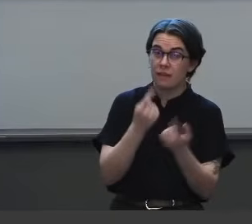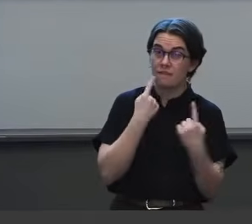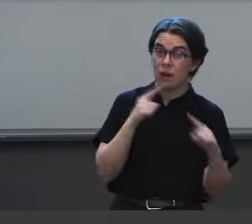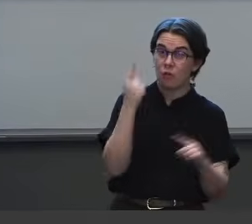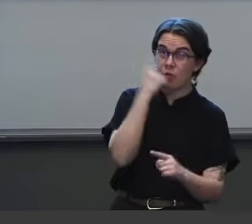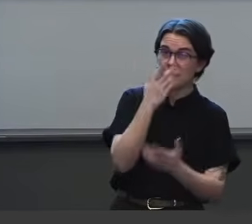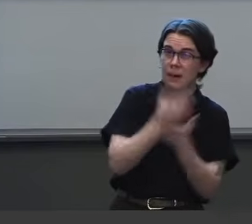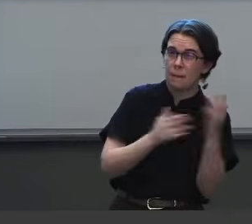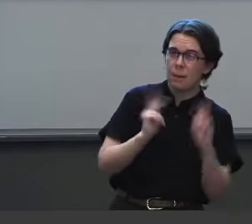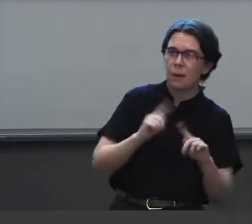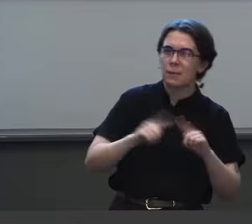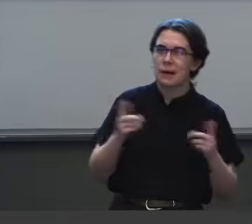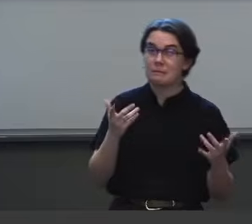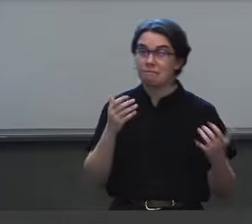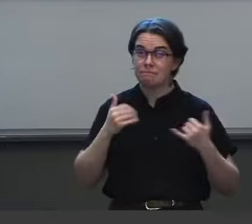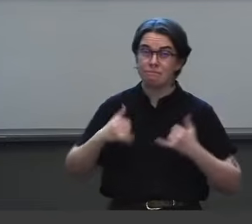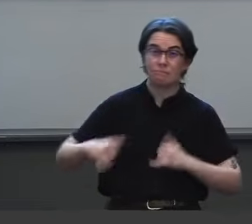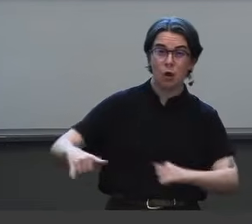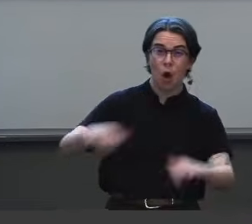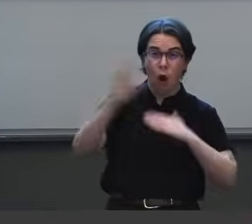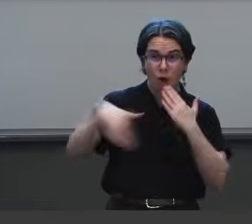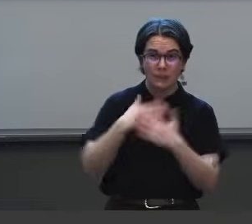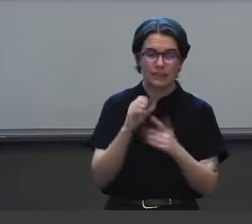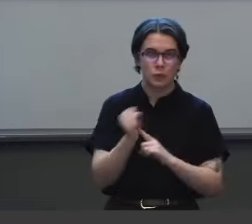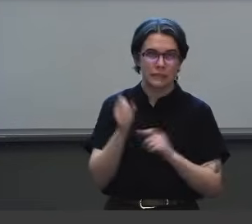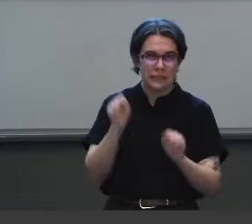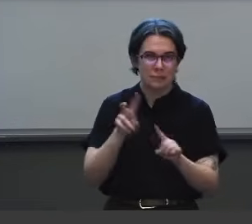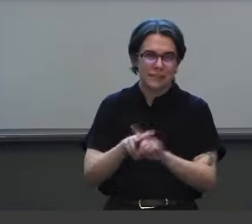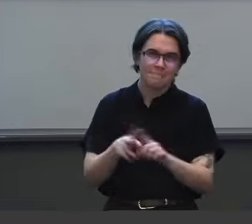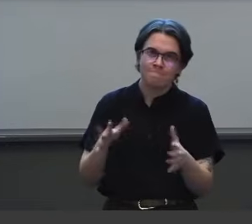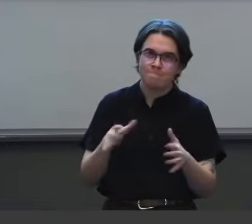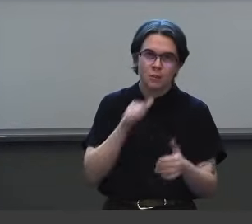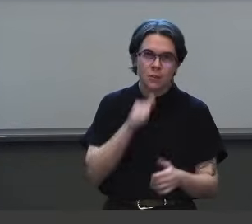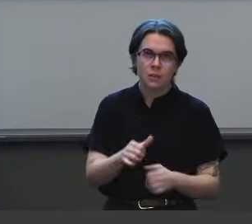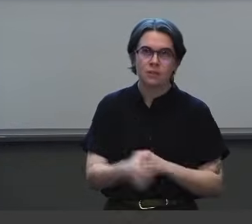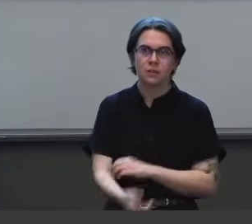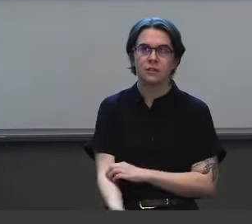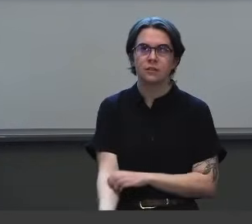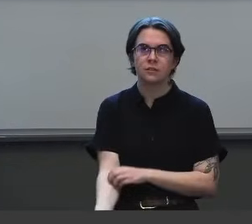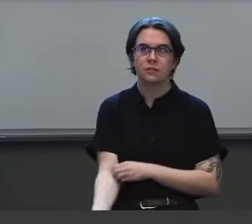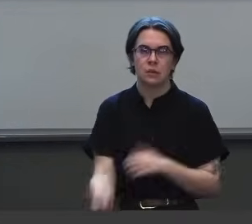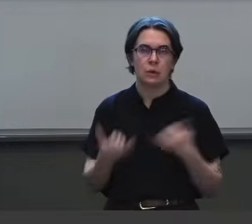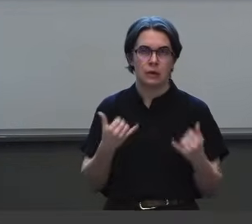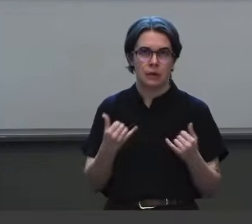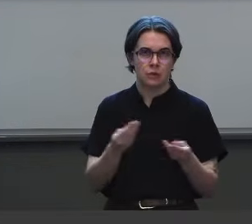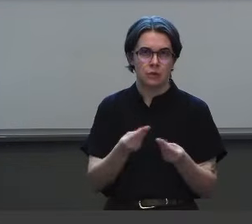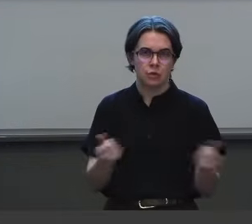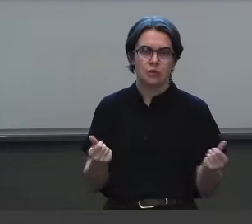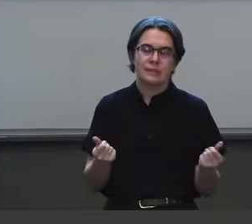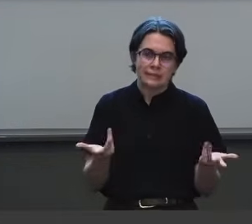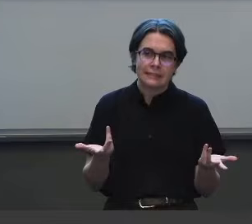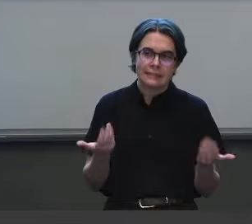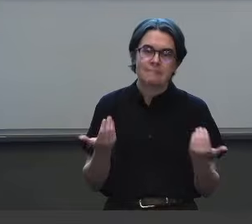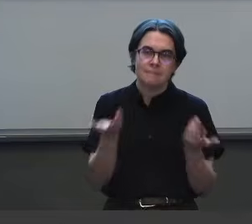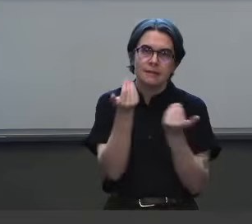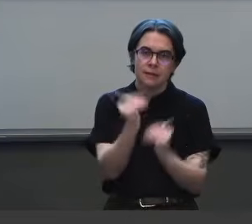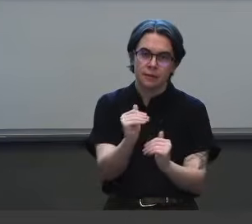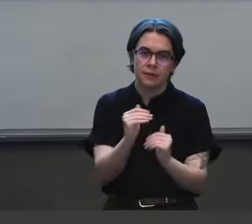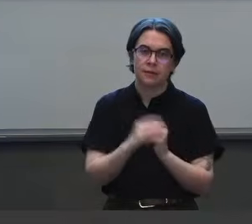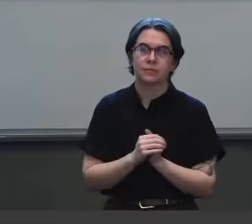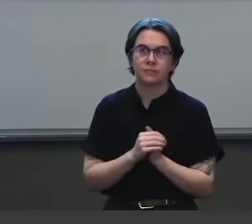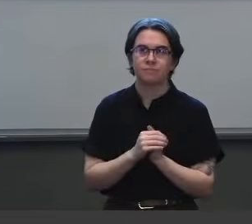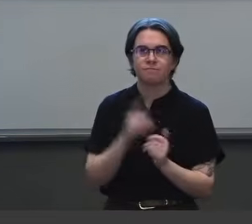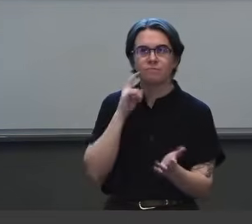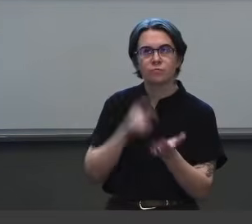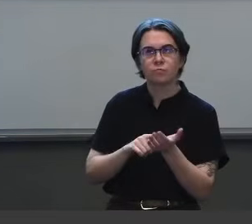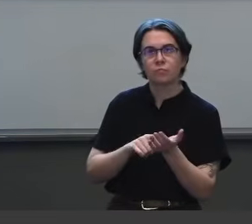2. Current solutions are limited. So from our research, we found that caregivers most